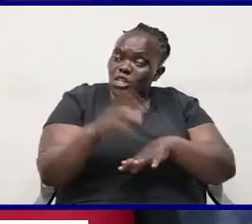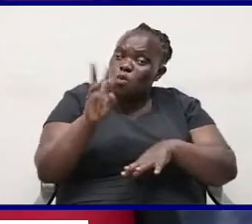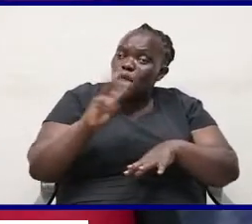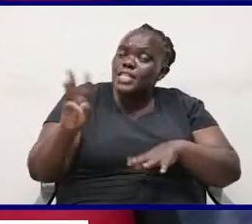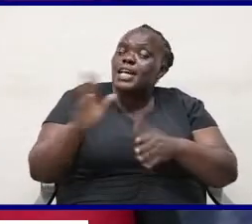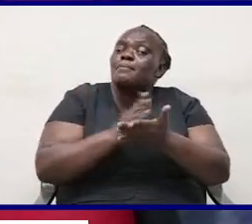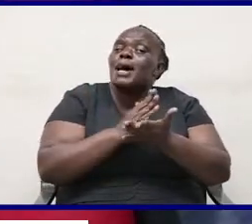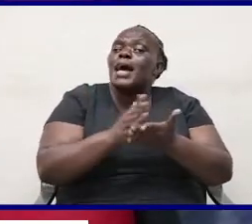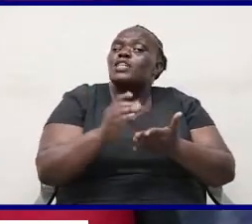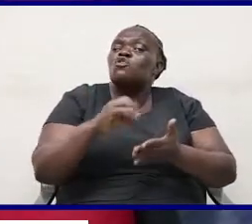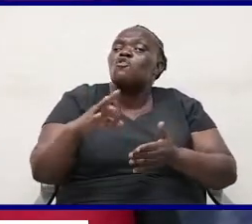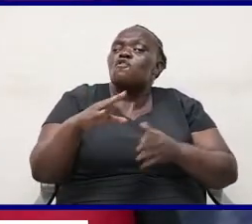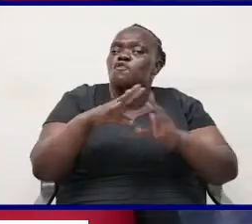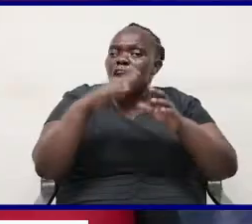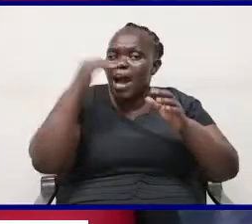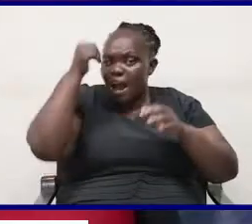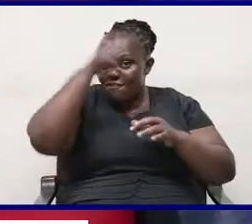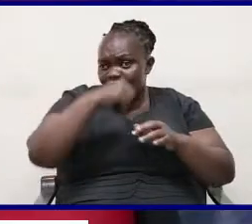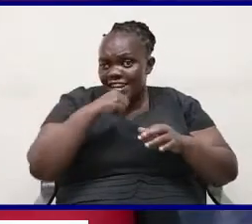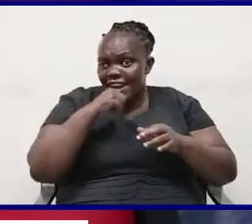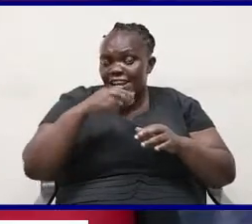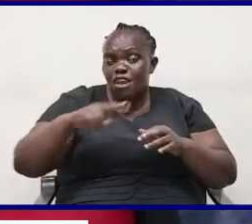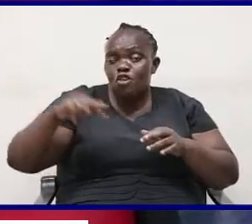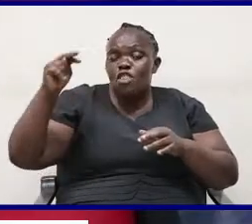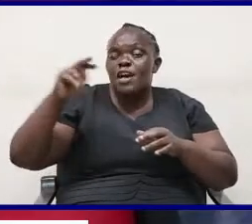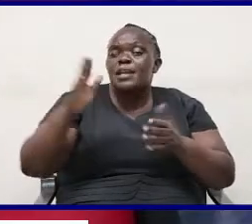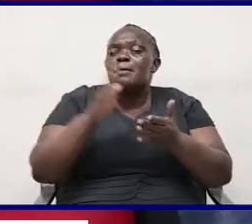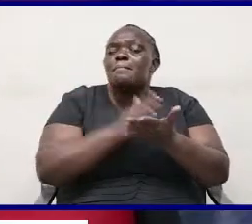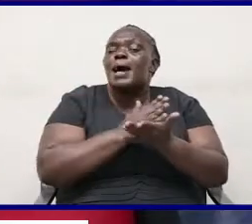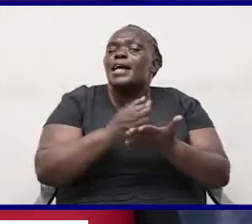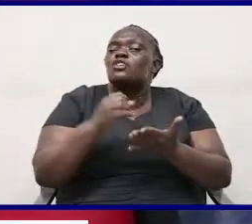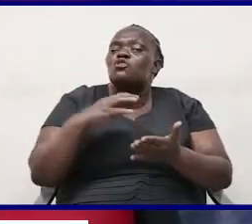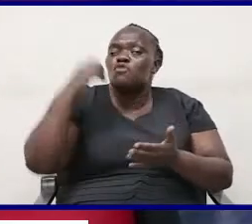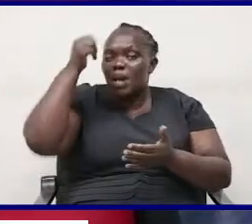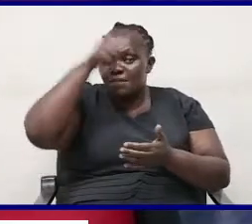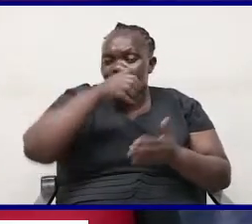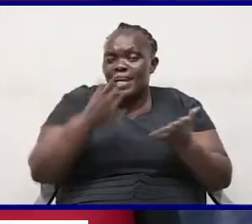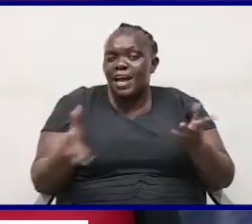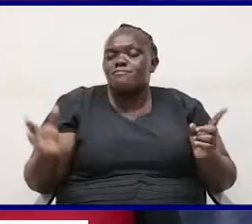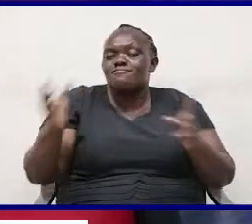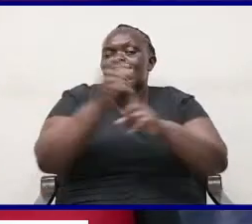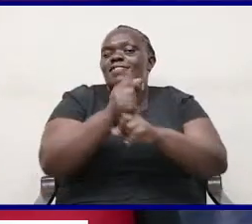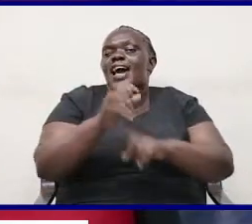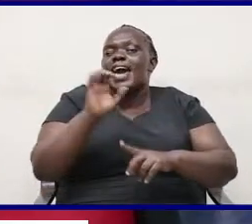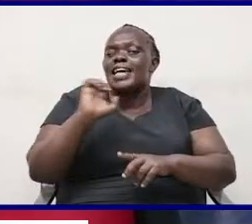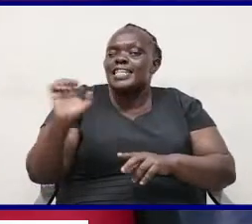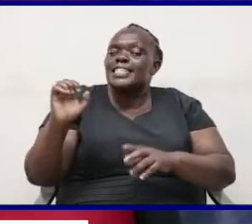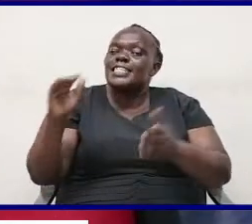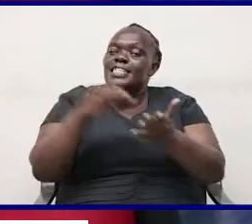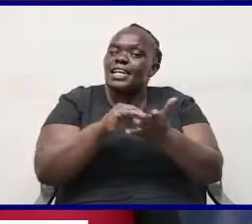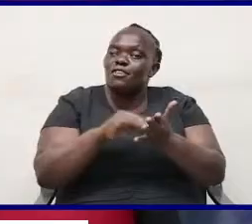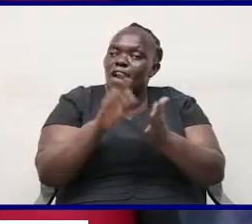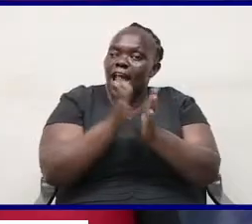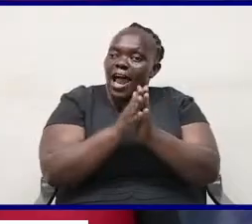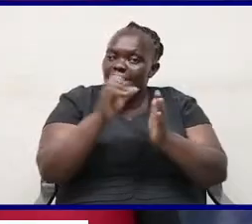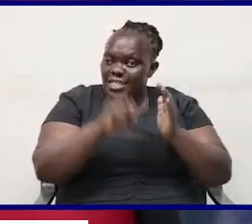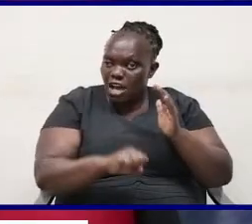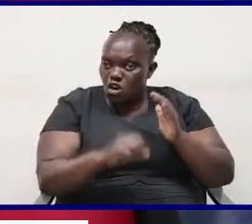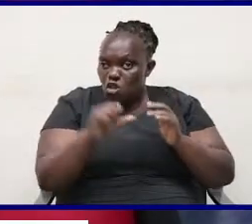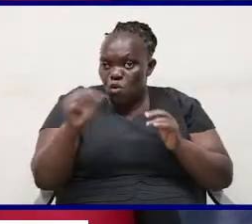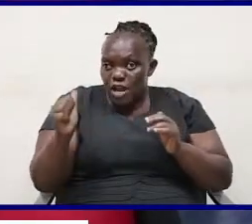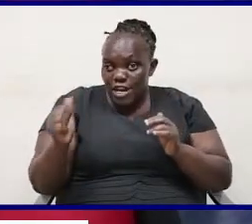part of Africa and the northern part of Africa, now that we've already captured the east, central, and south quite